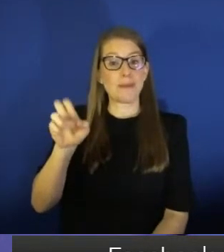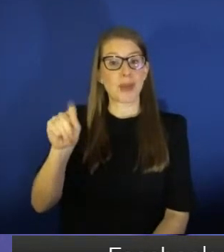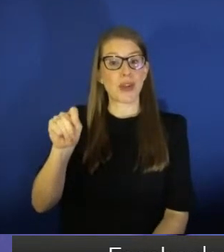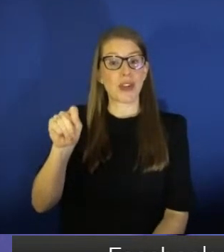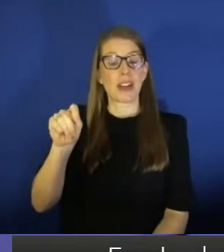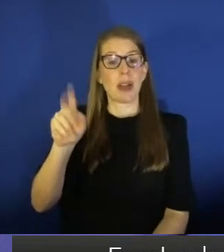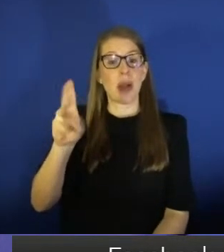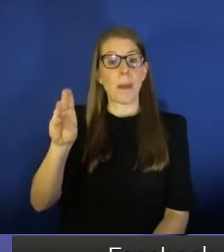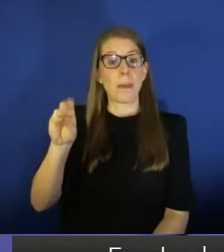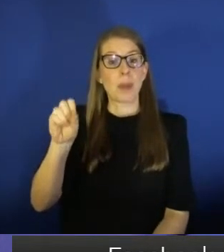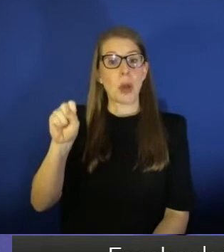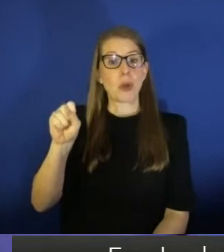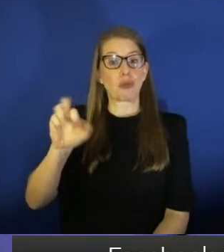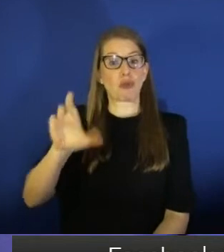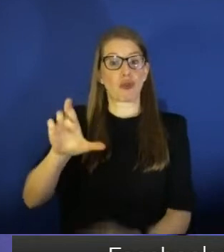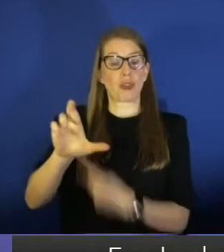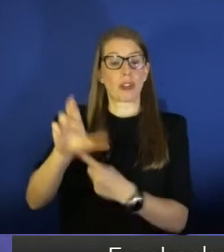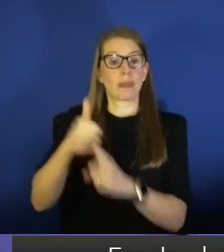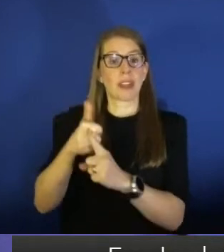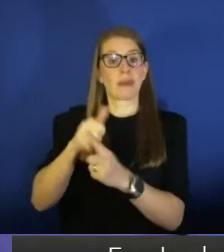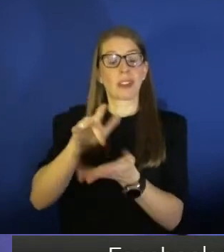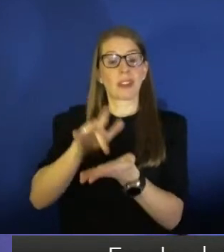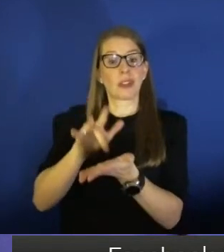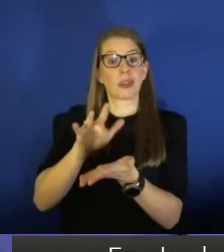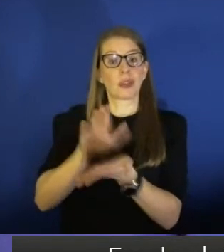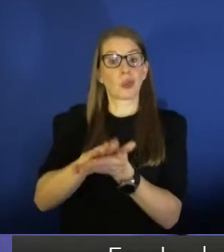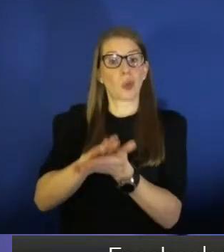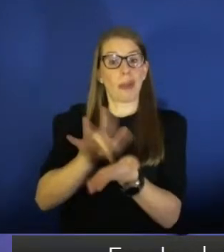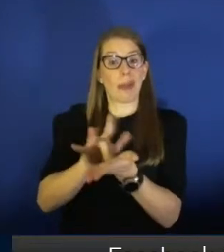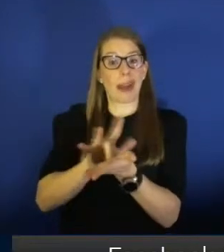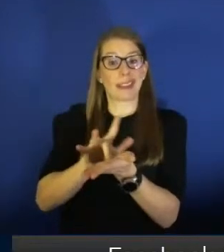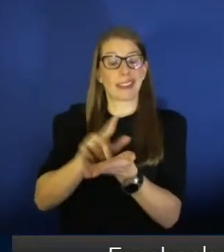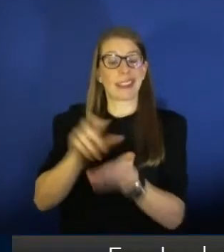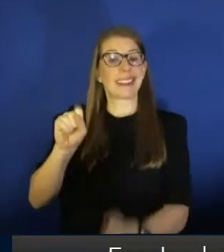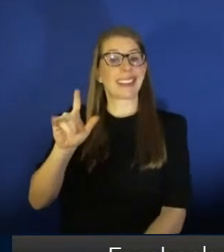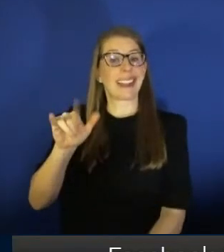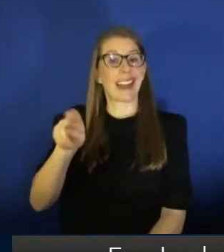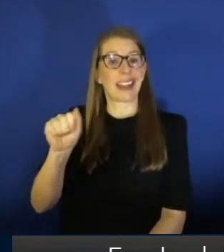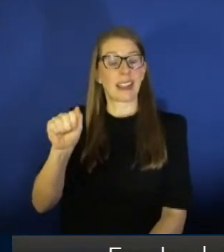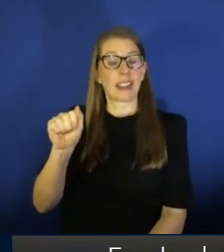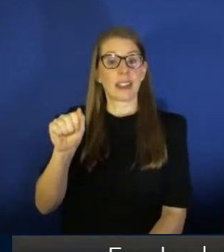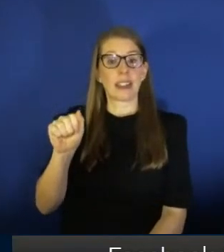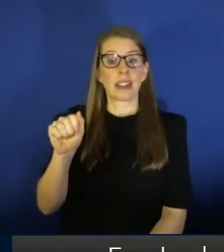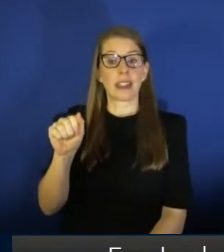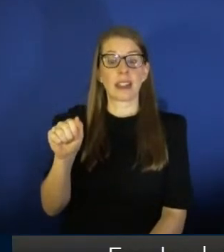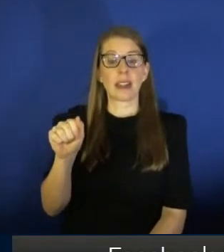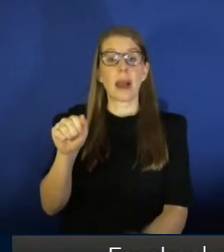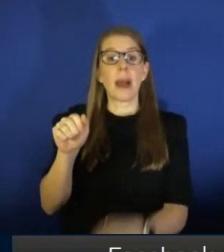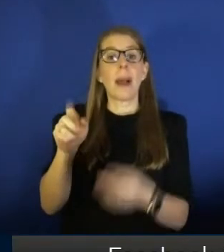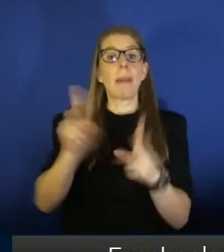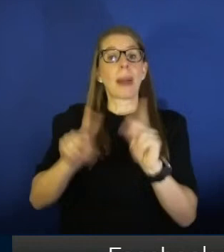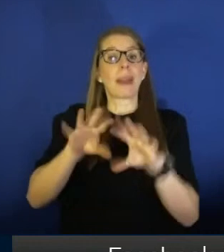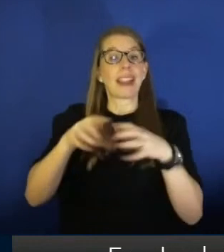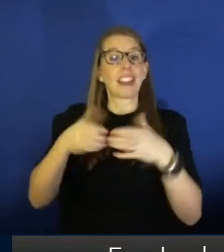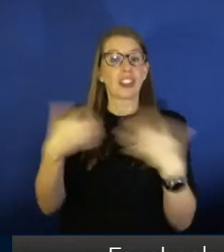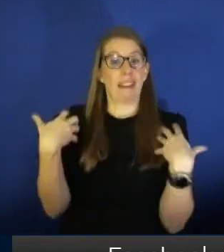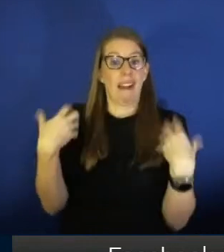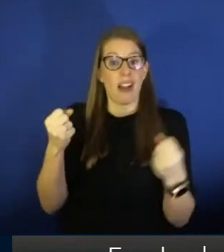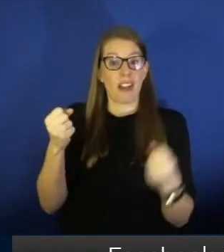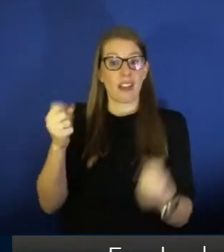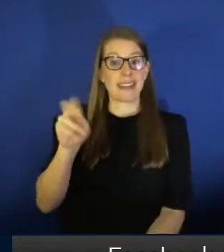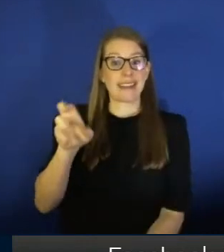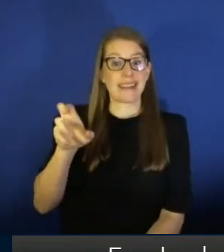is the Dean of School of Medicine in Salina. And rounding out our panel is Professor of Population Health, Karen Weis, who is